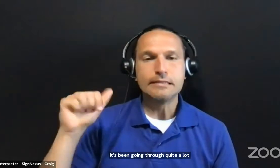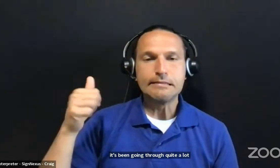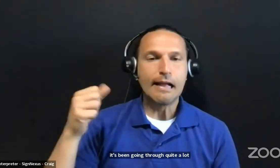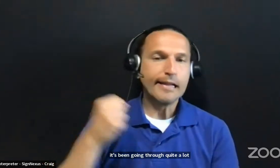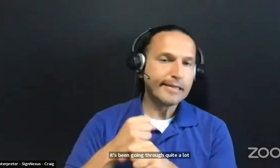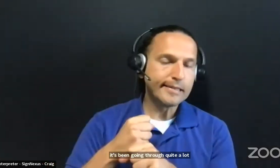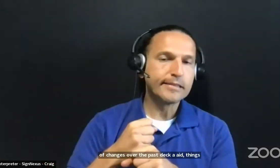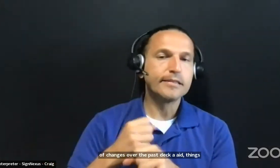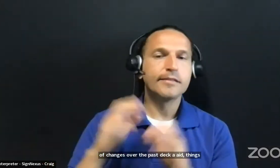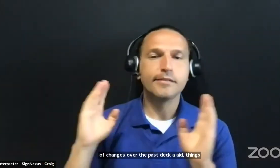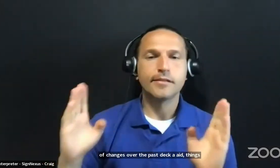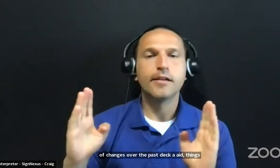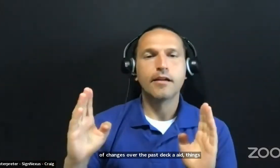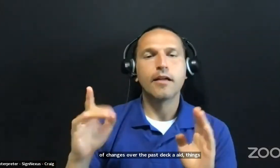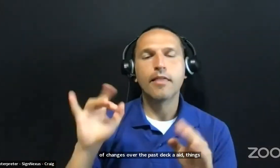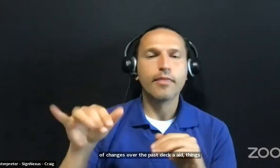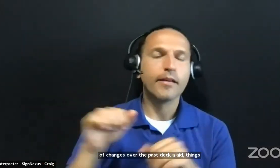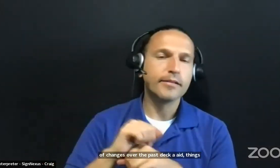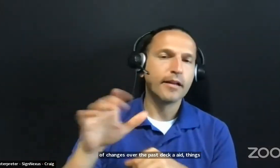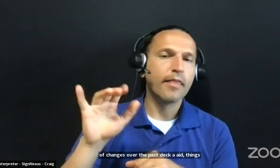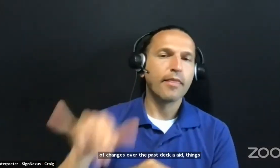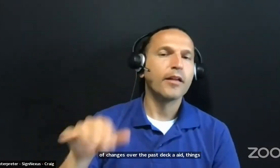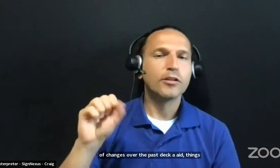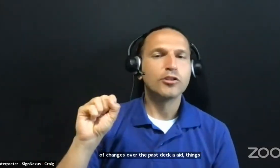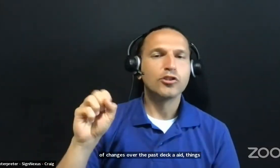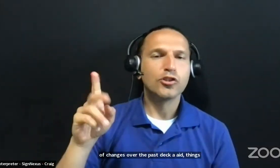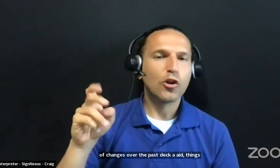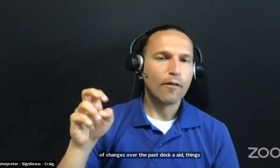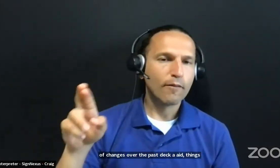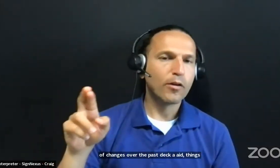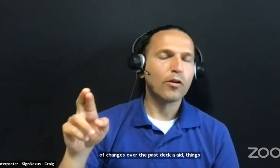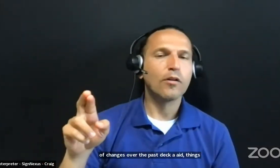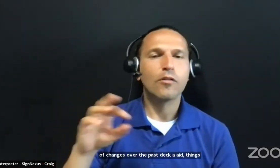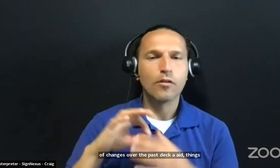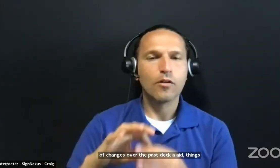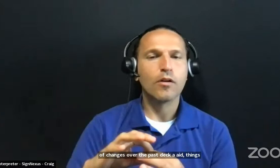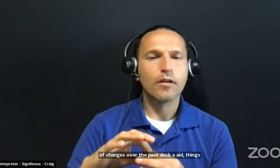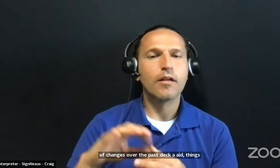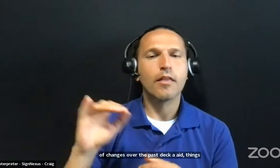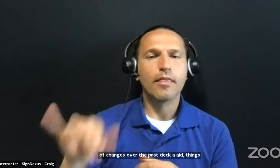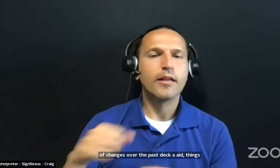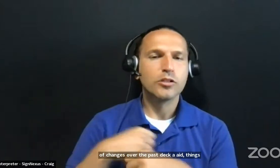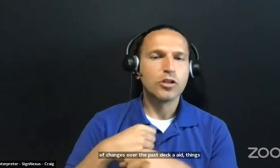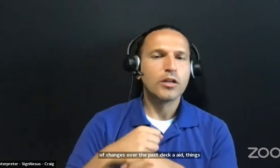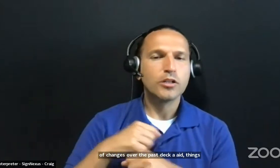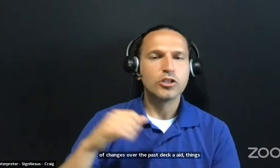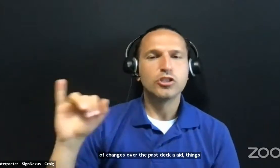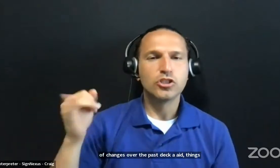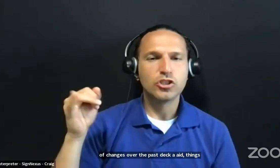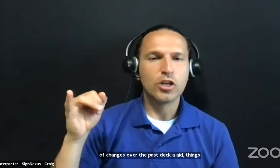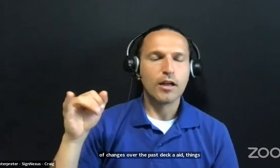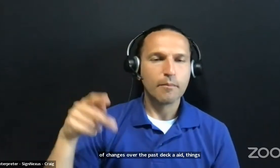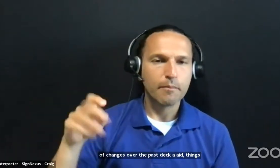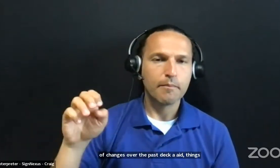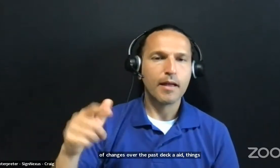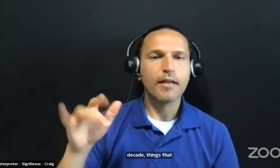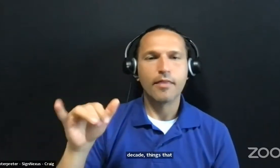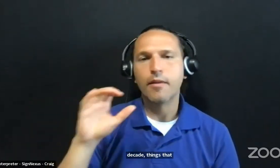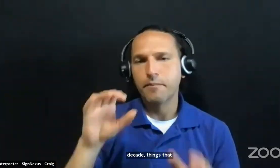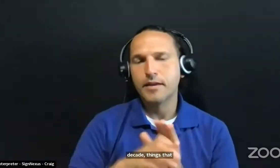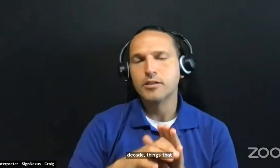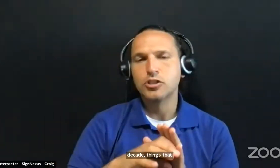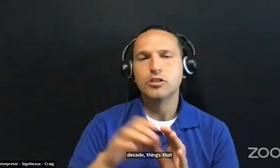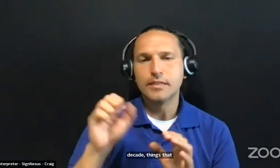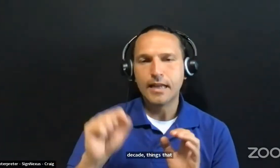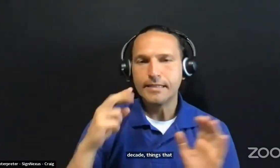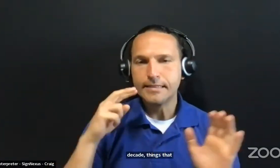Things that were simply sent back from a server as a dynamically generated JPEG as a picture for the user to